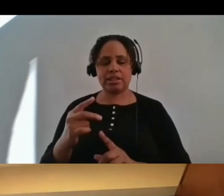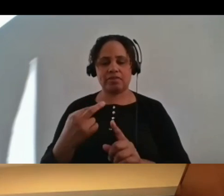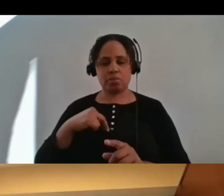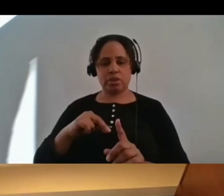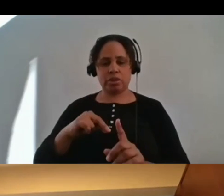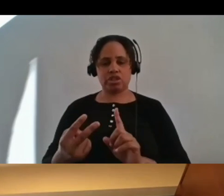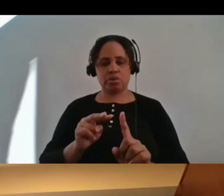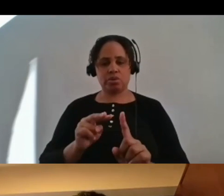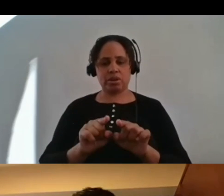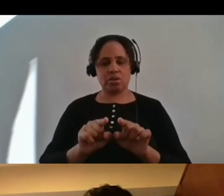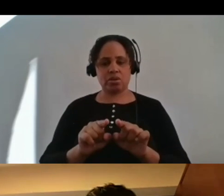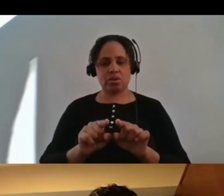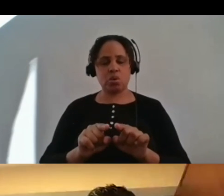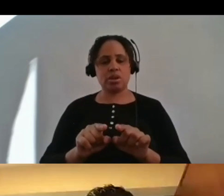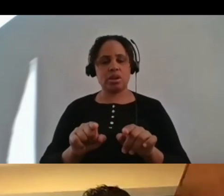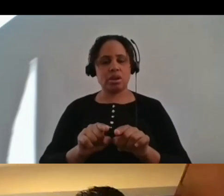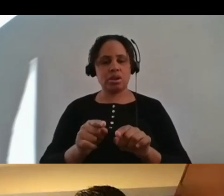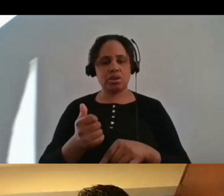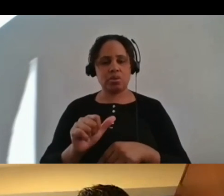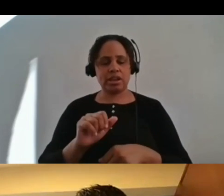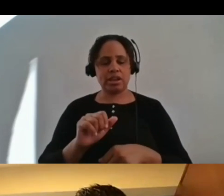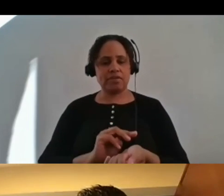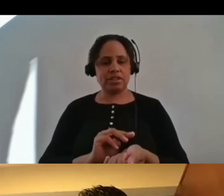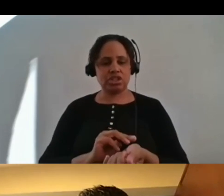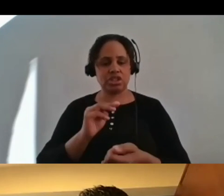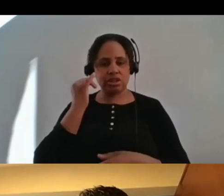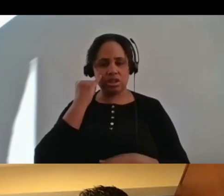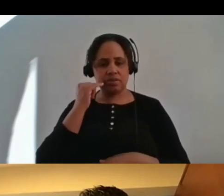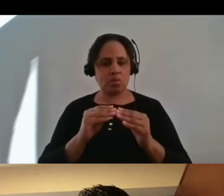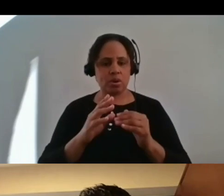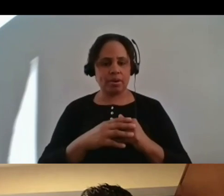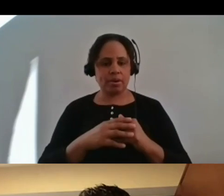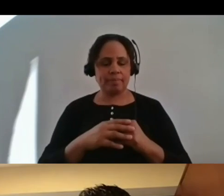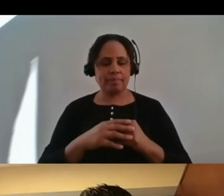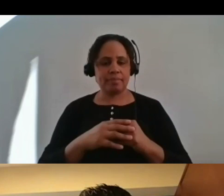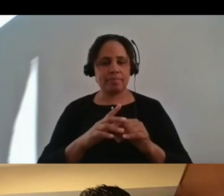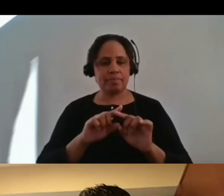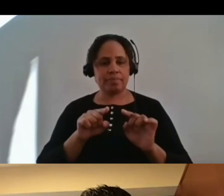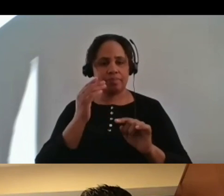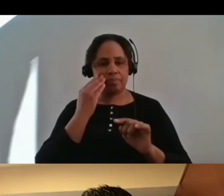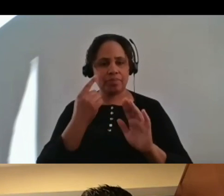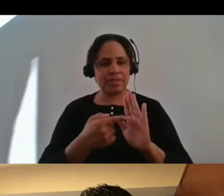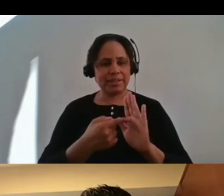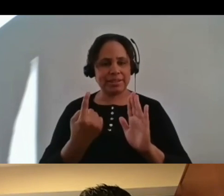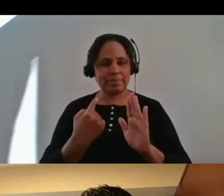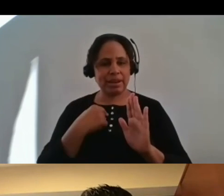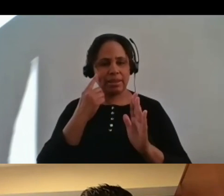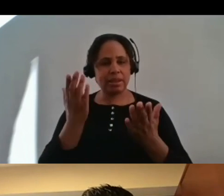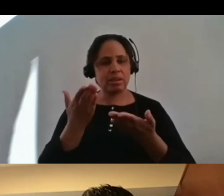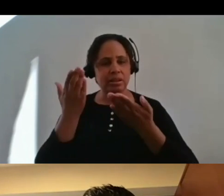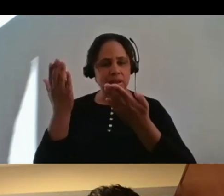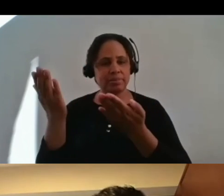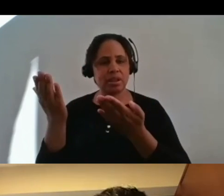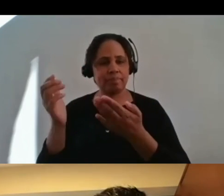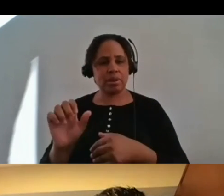also any of the physicians, if they want to chime in also, because this is something that was brought up a few times. And this is something that I think comes up in a lot of other